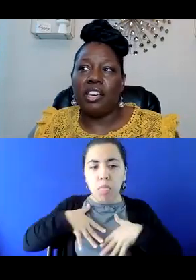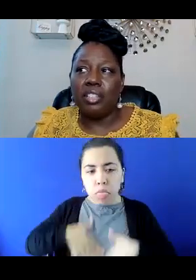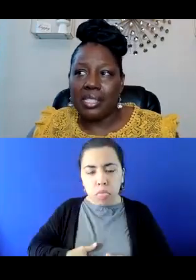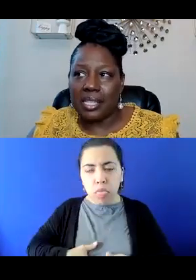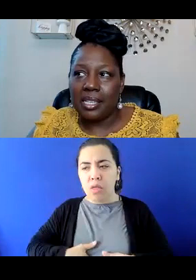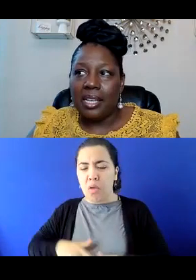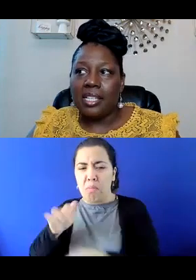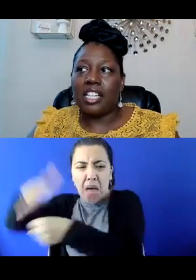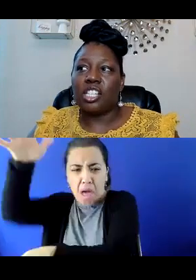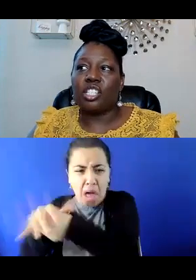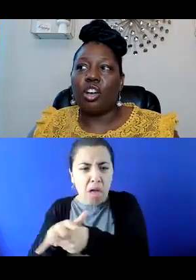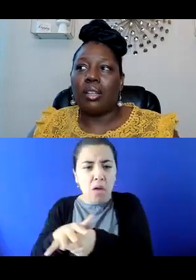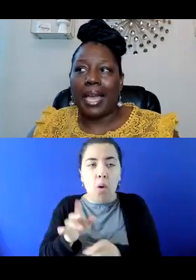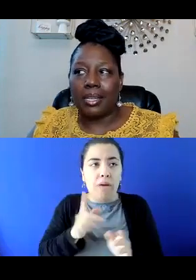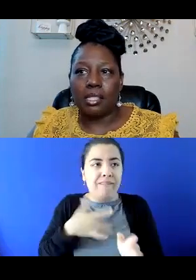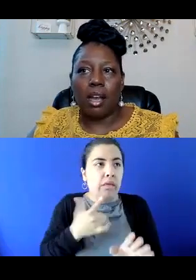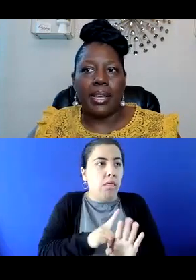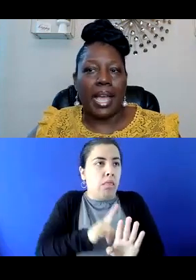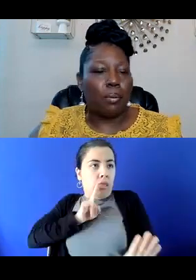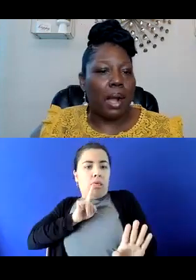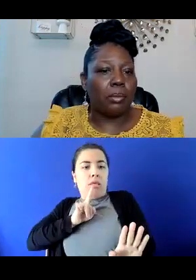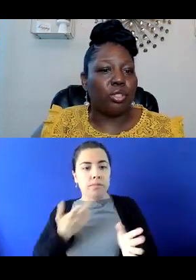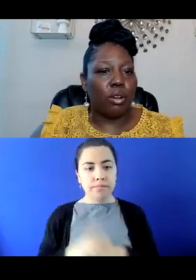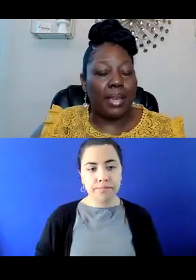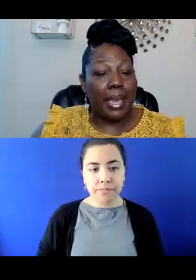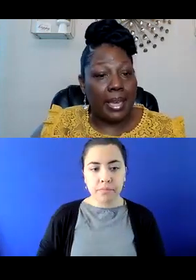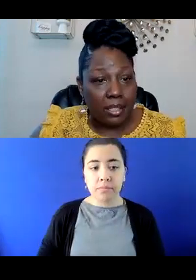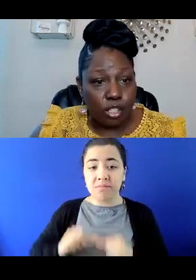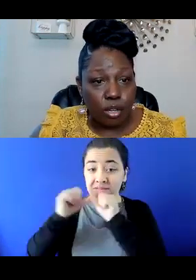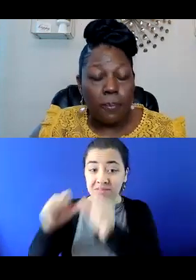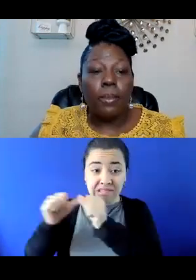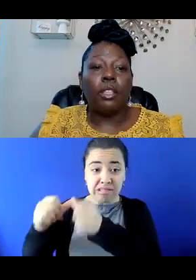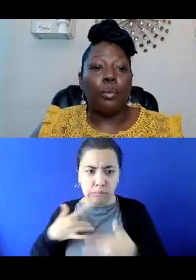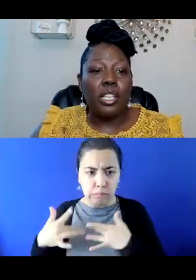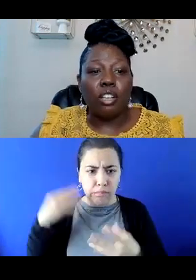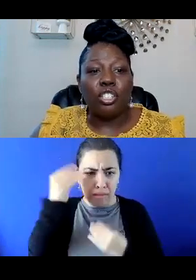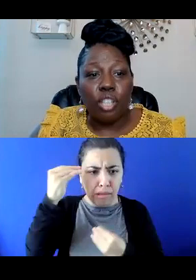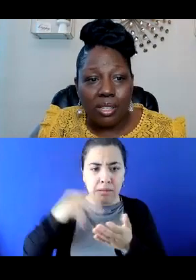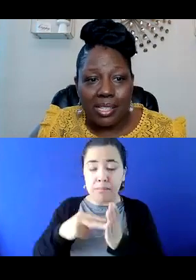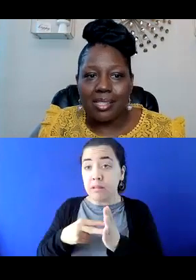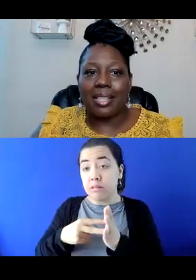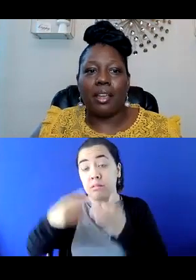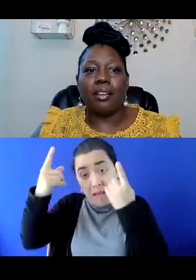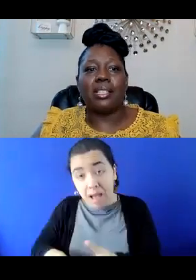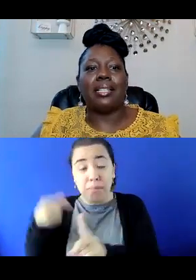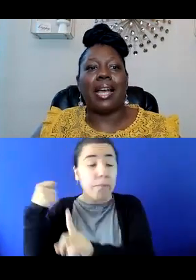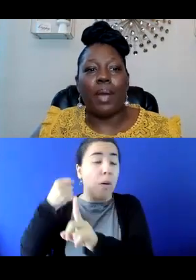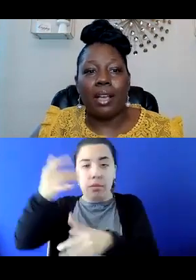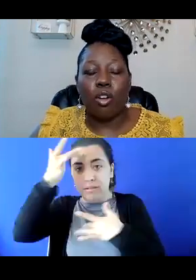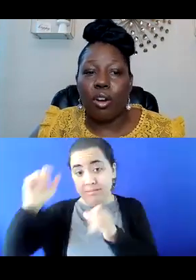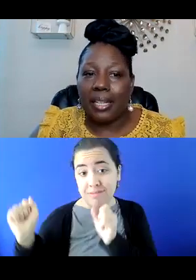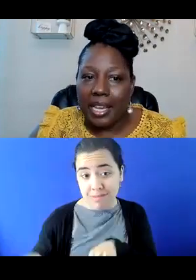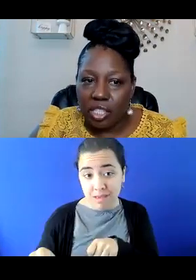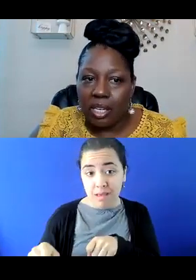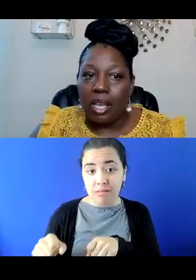severe illnesses such as colitis, cardiac problems, stroke, and cancer. The research shows us that there is a